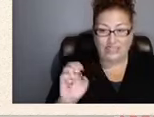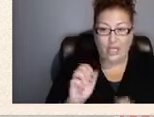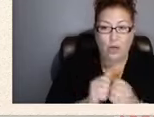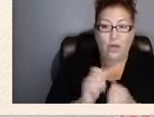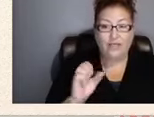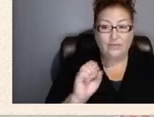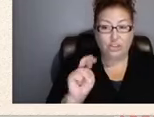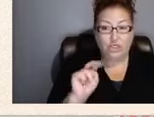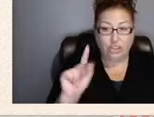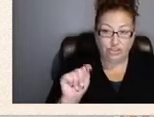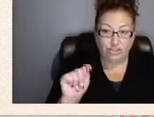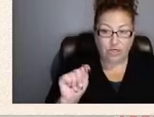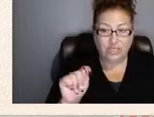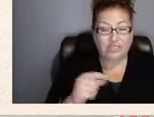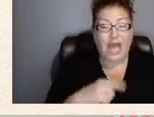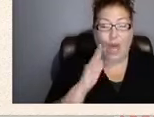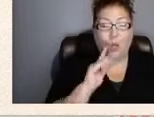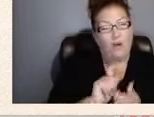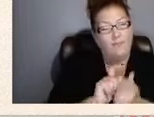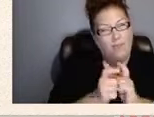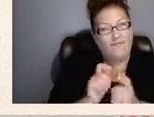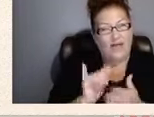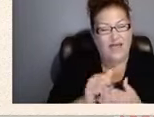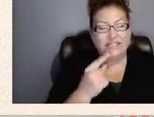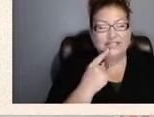actually modify that to say that